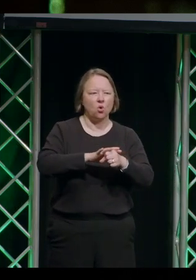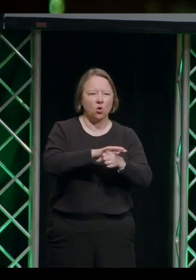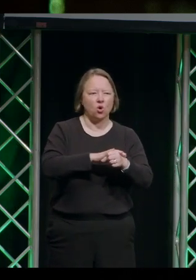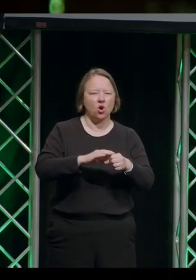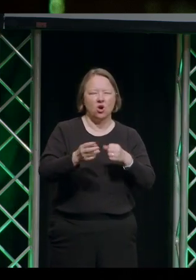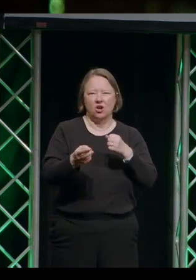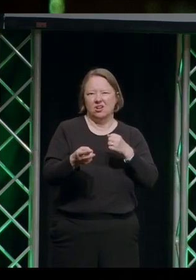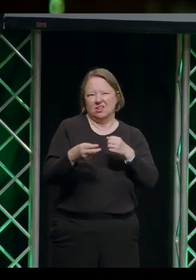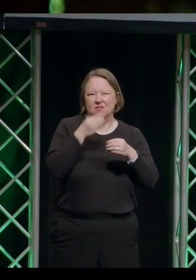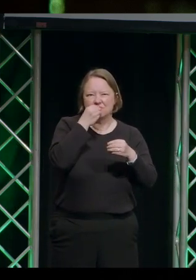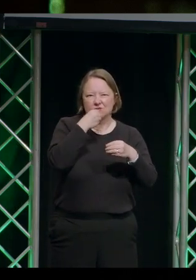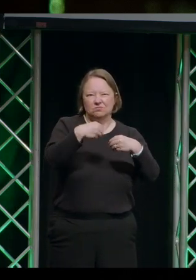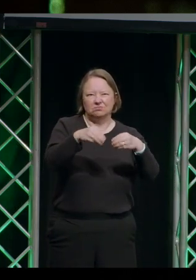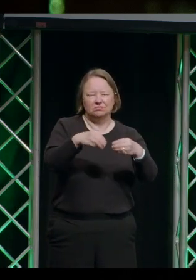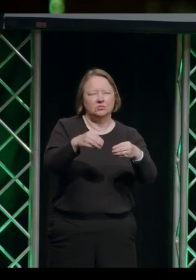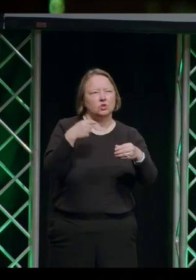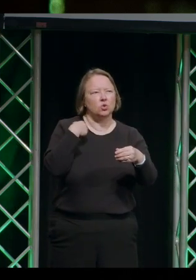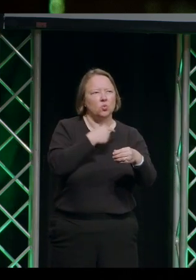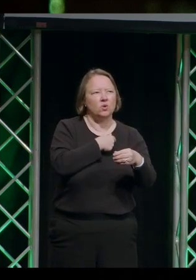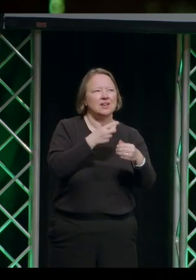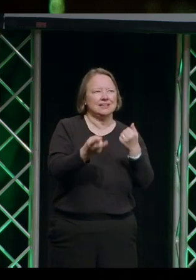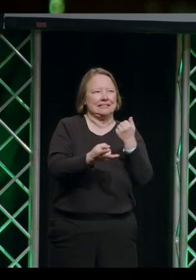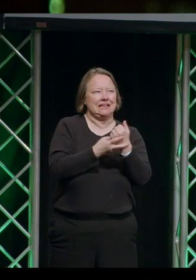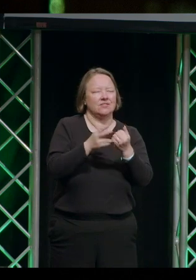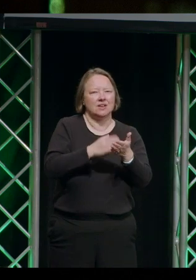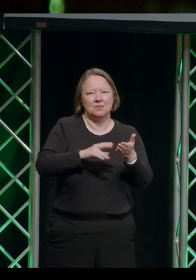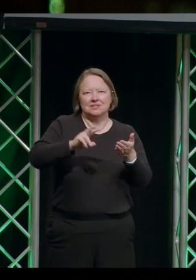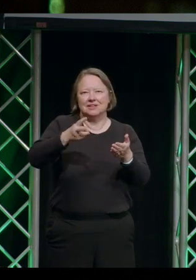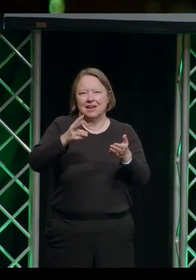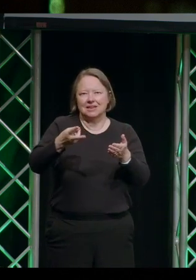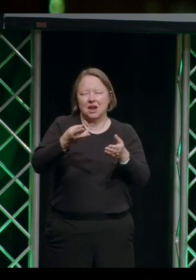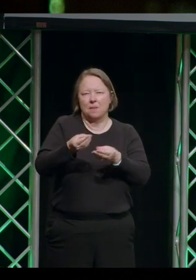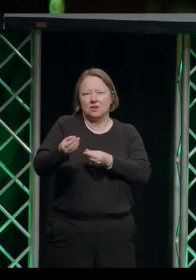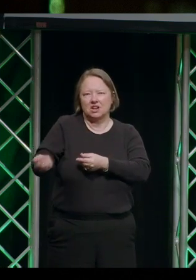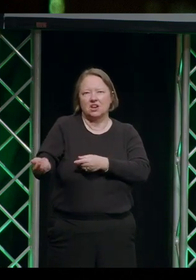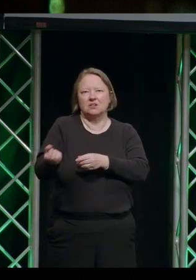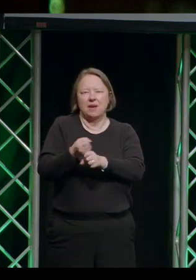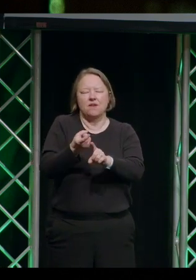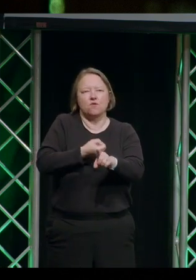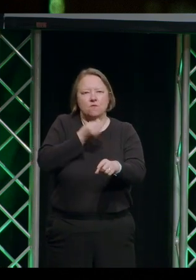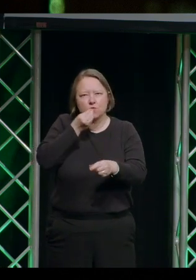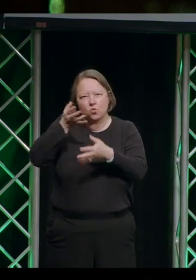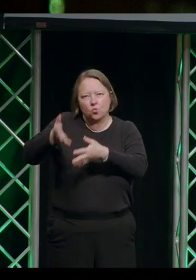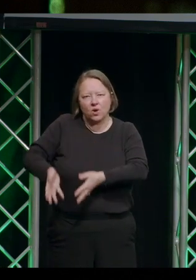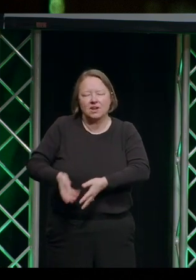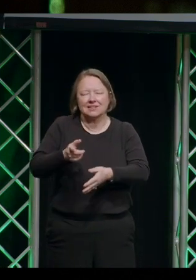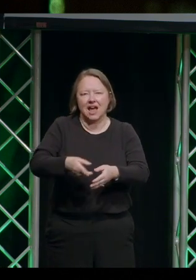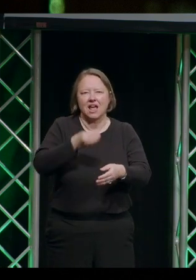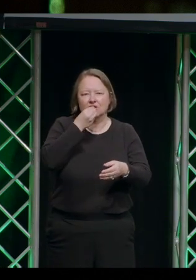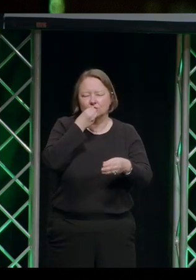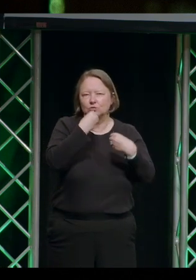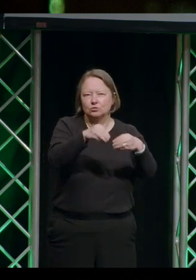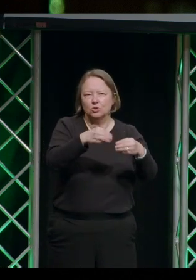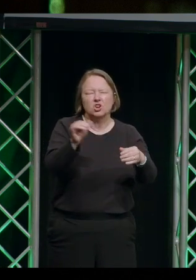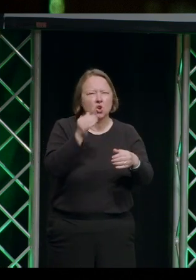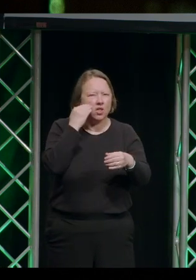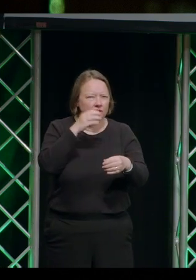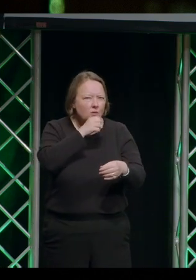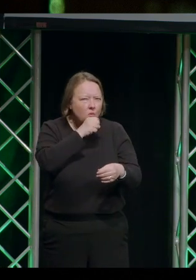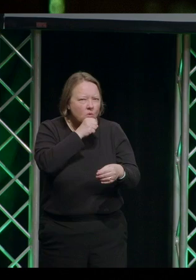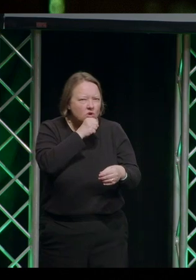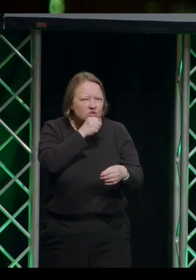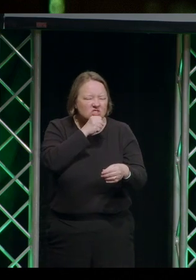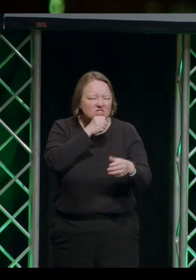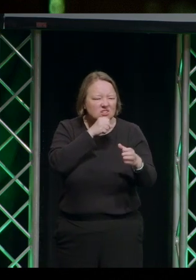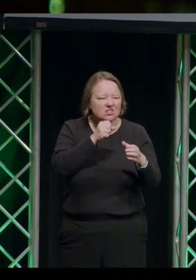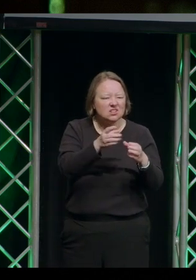actually discovered some of the secondary materials that could be made from food waste at supermarkets. You know, those oranges that you see going bad